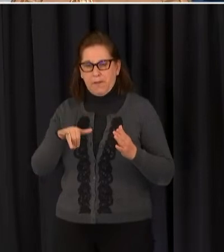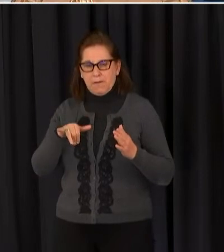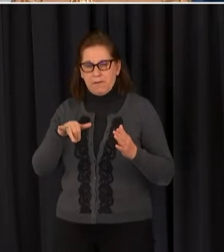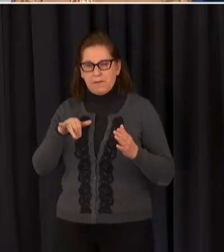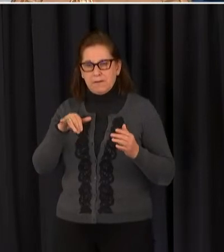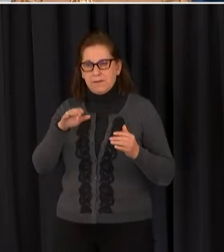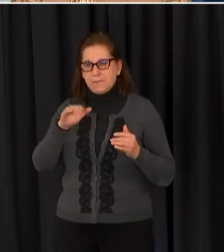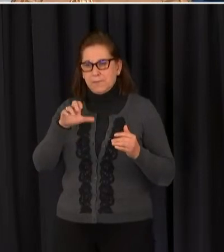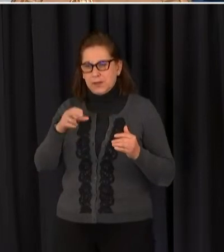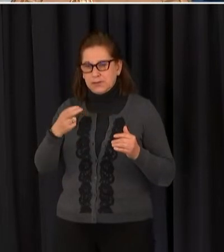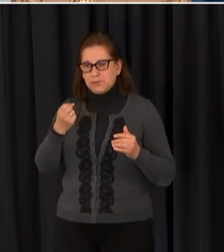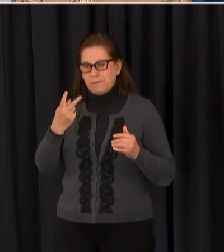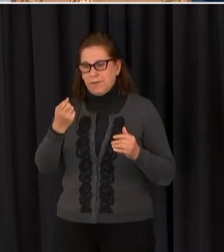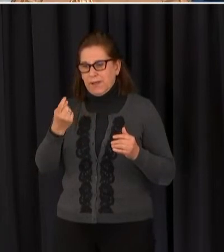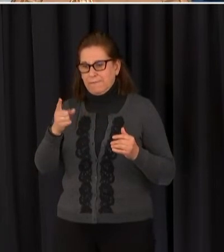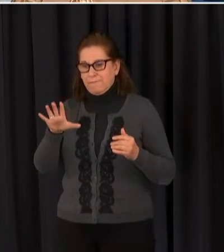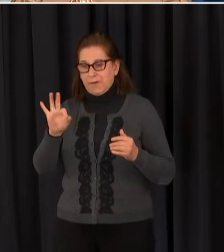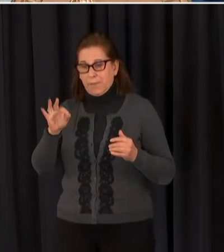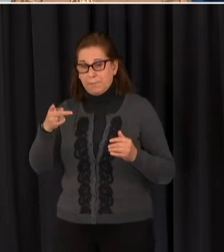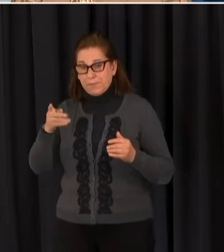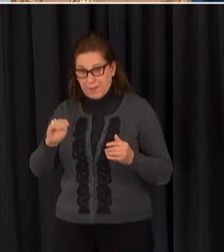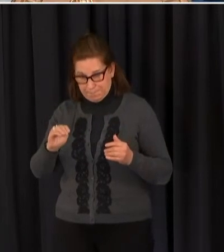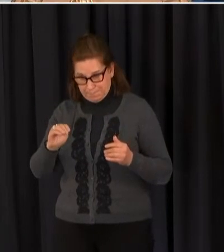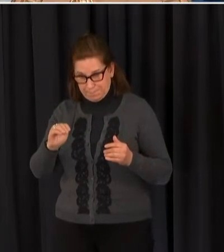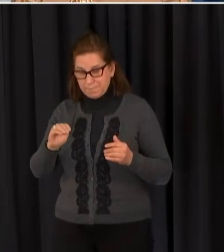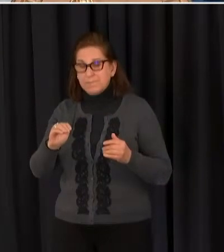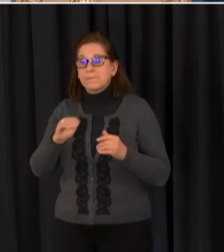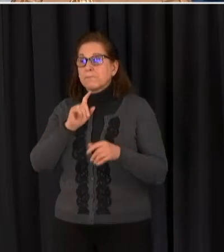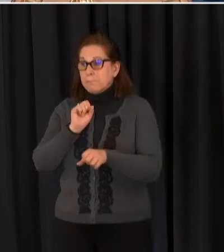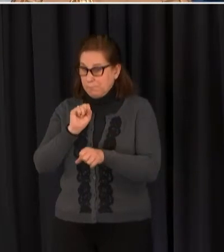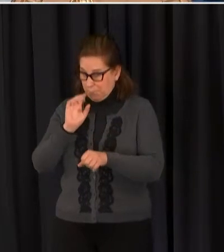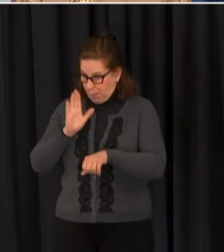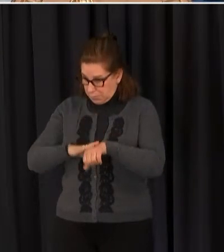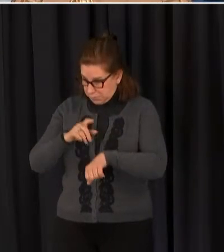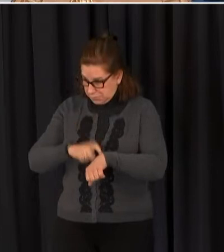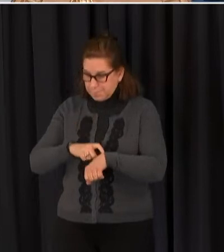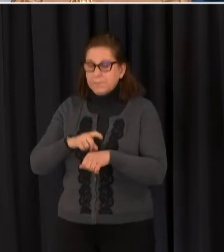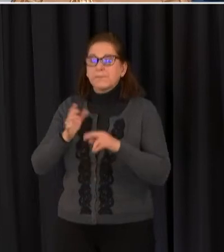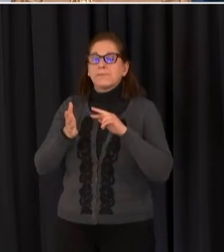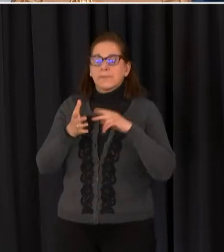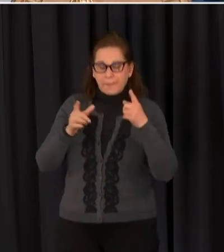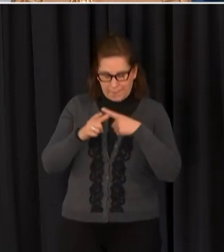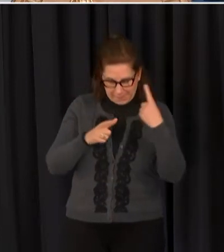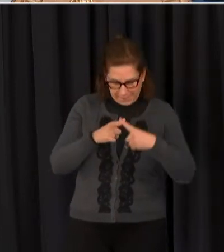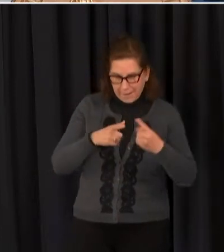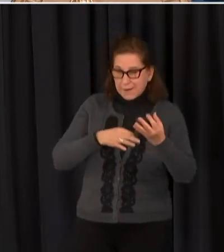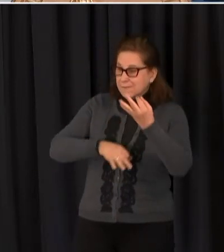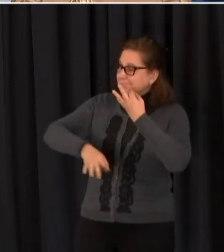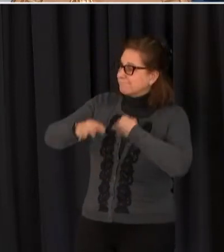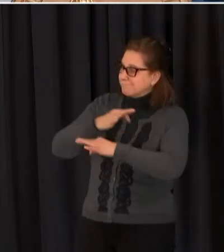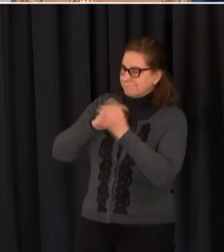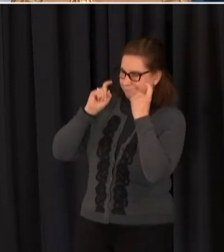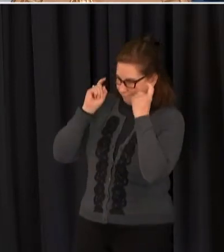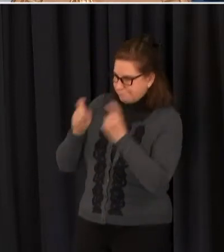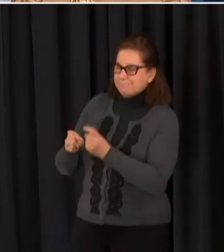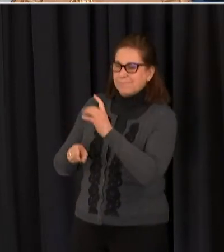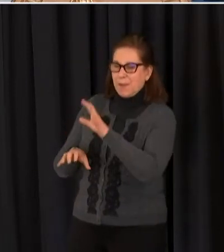the latest numbers in the registration portal as of 11:59 last night.